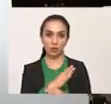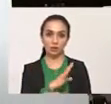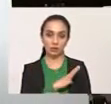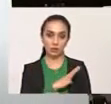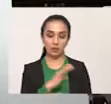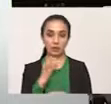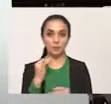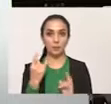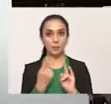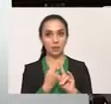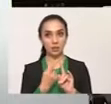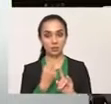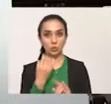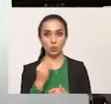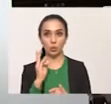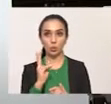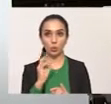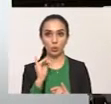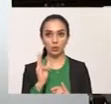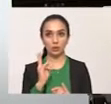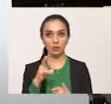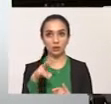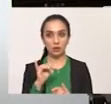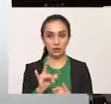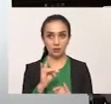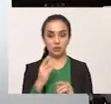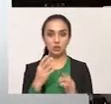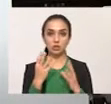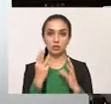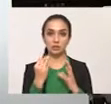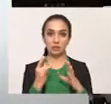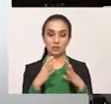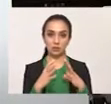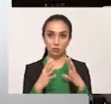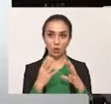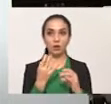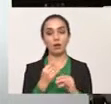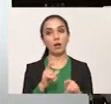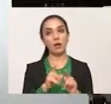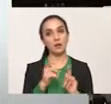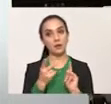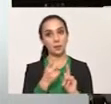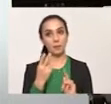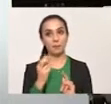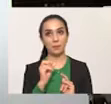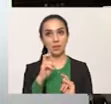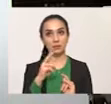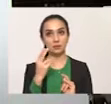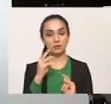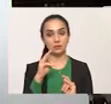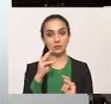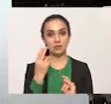edi. Birinchisi ko'klar, ya'ni sharsimon bakteriyalar, ikkinchisi